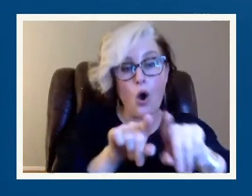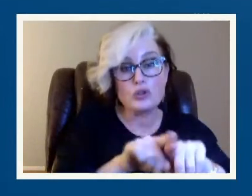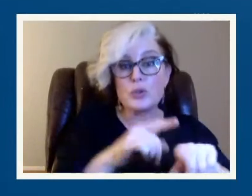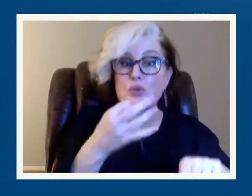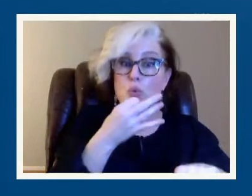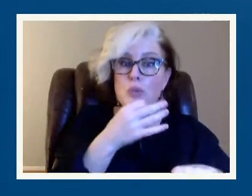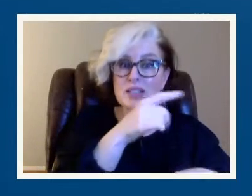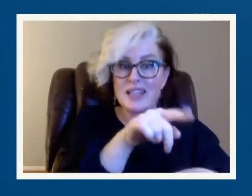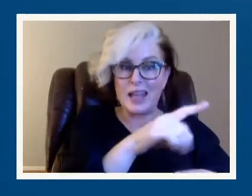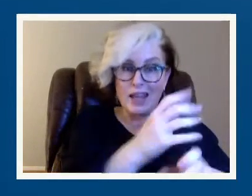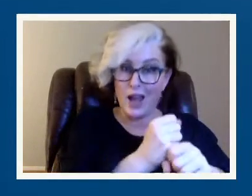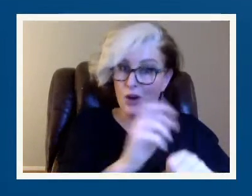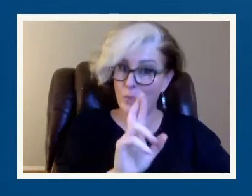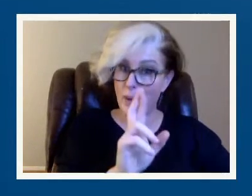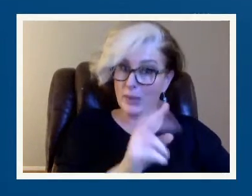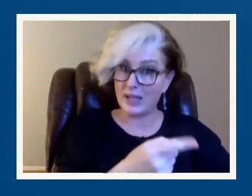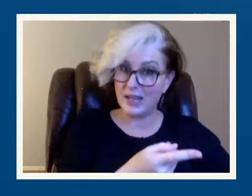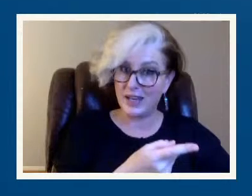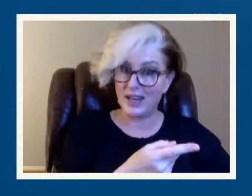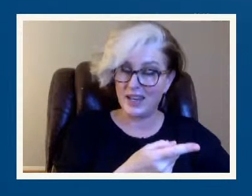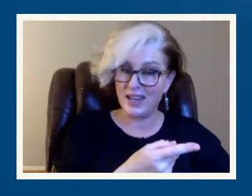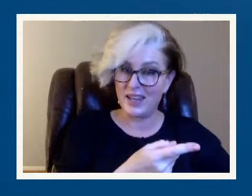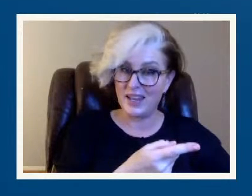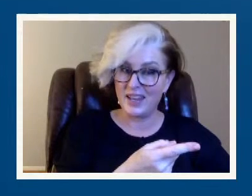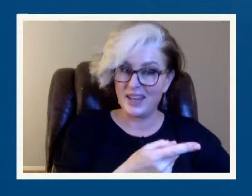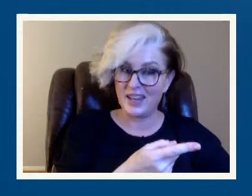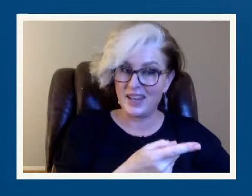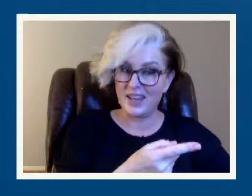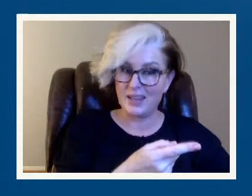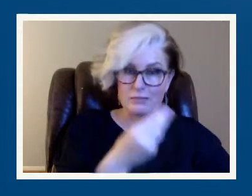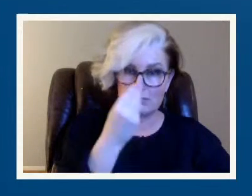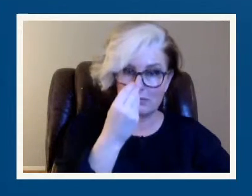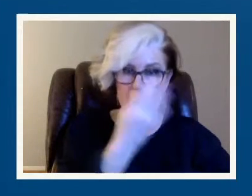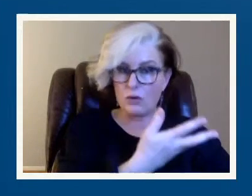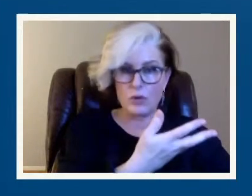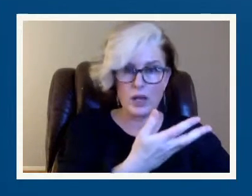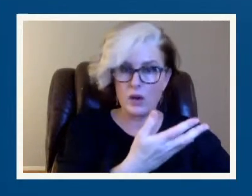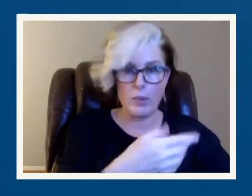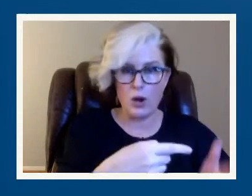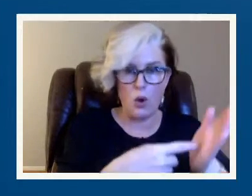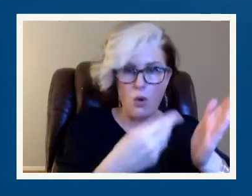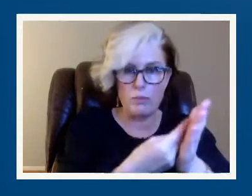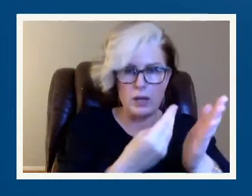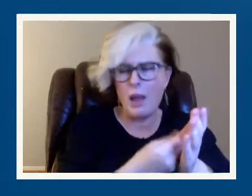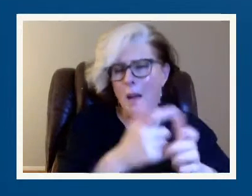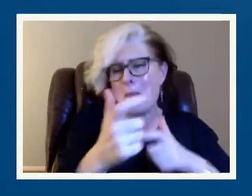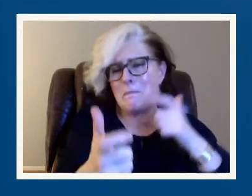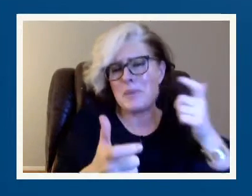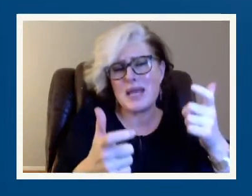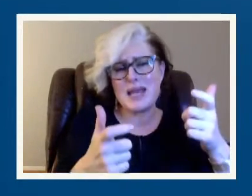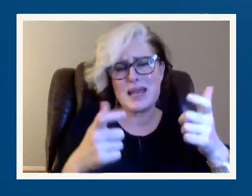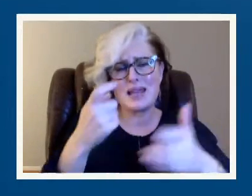a Republican in office, they didn't suddenly care about deficits and pass big tax cuts for the wealthy.